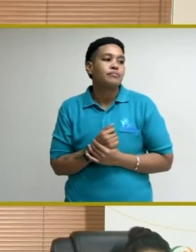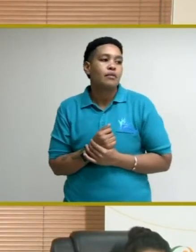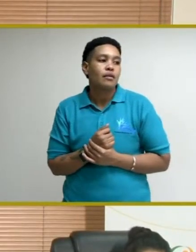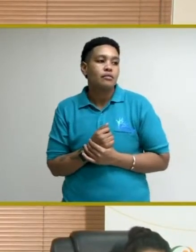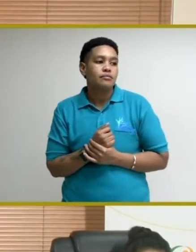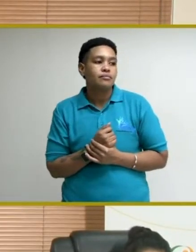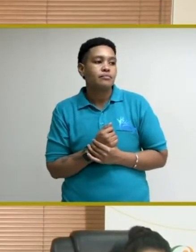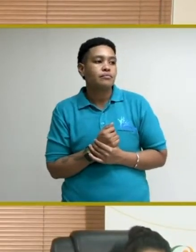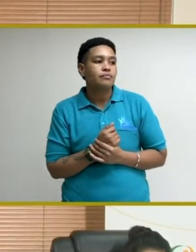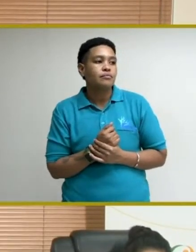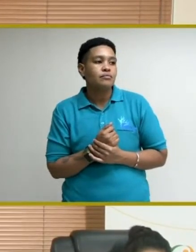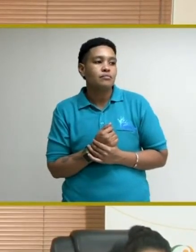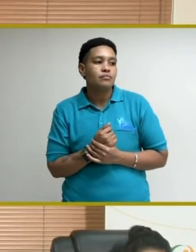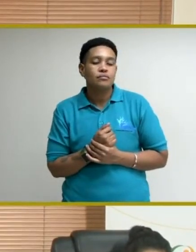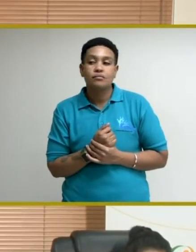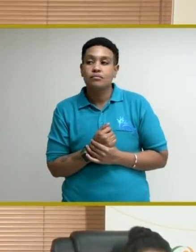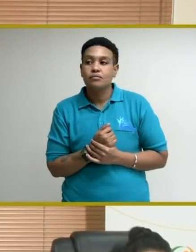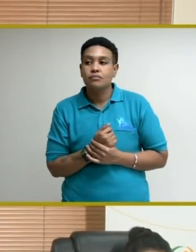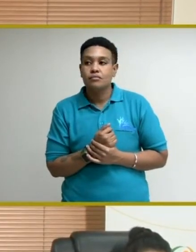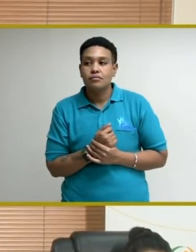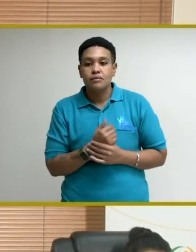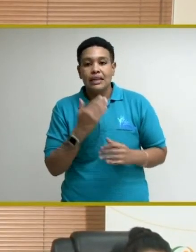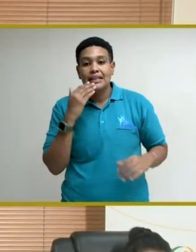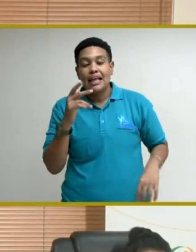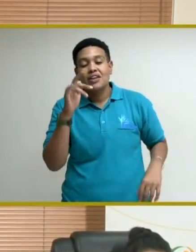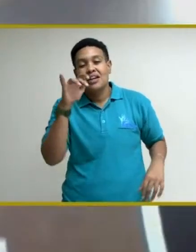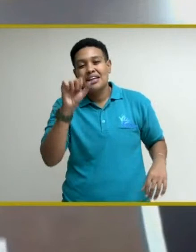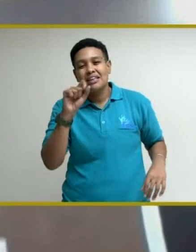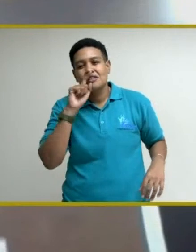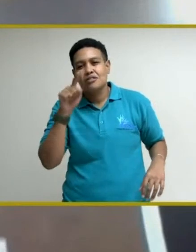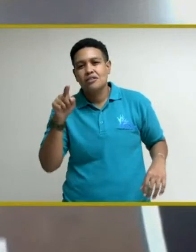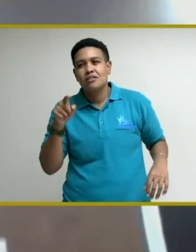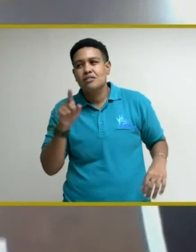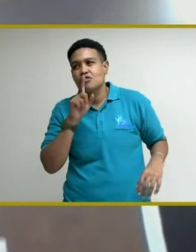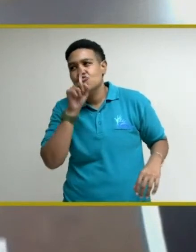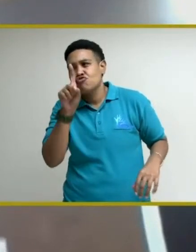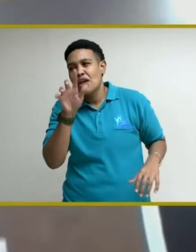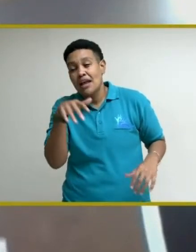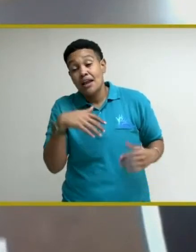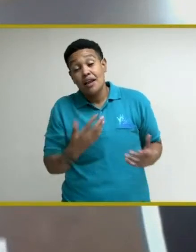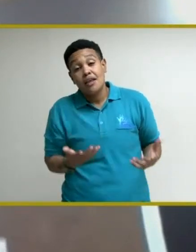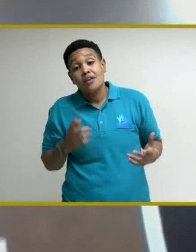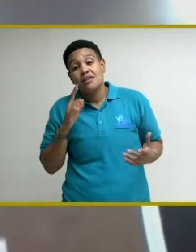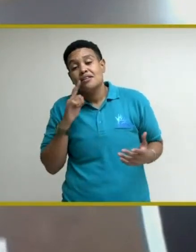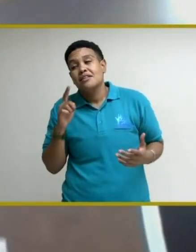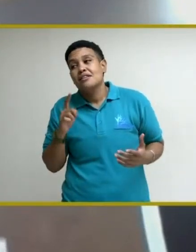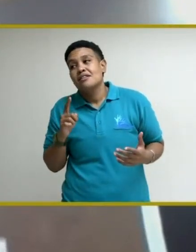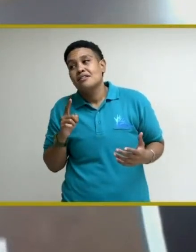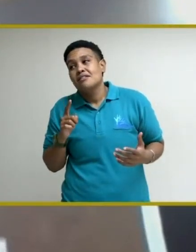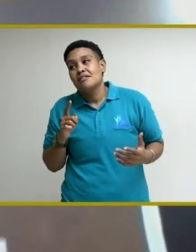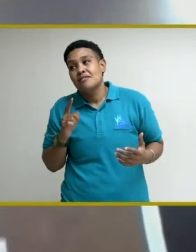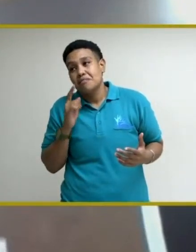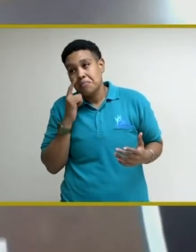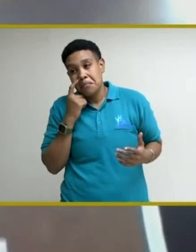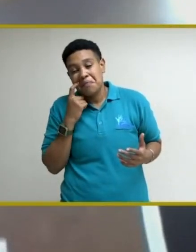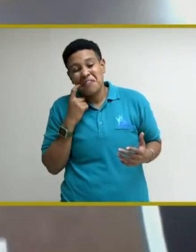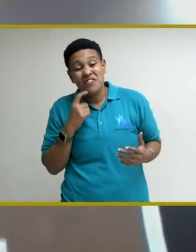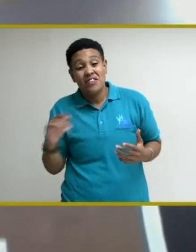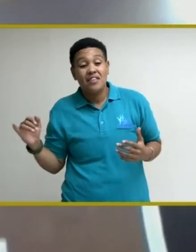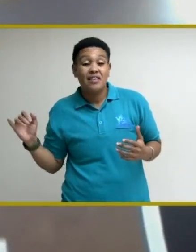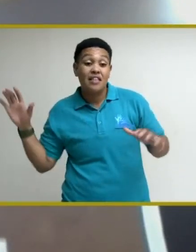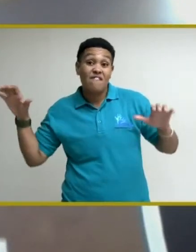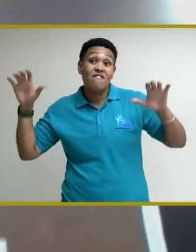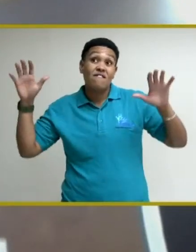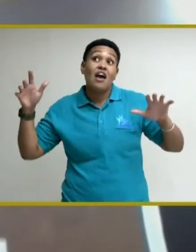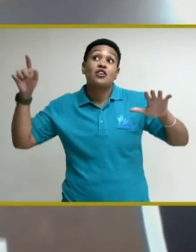Thank you very much, Mr. Keys. So really, it is the Pfizer manufacturers